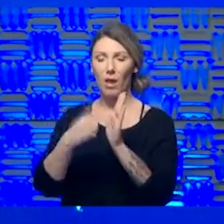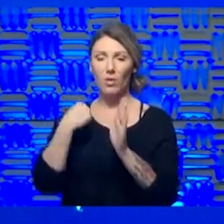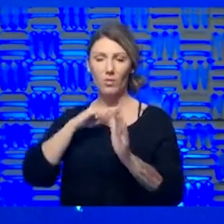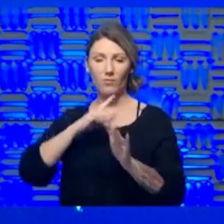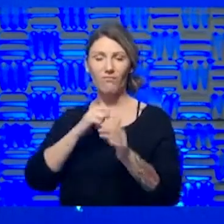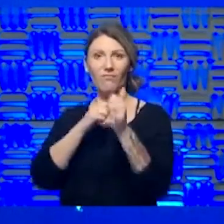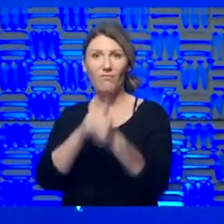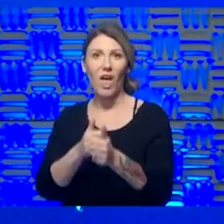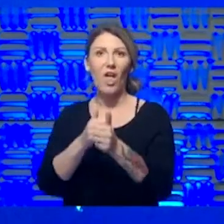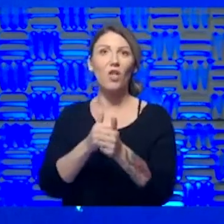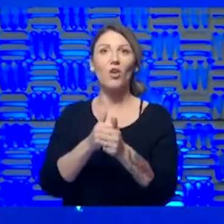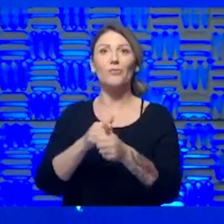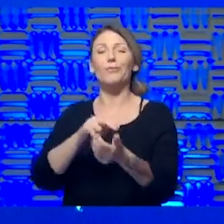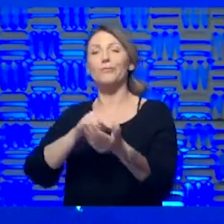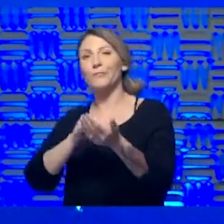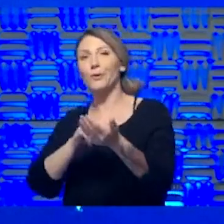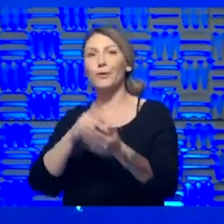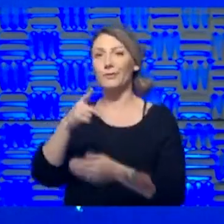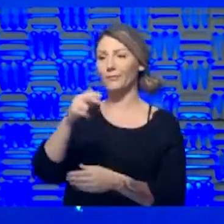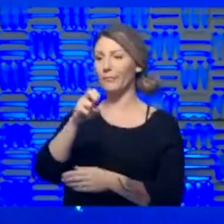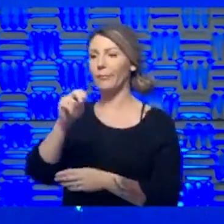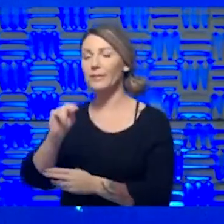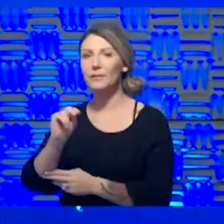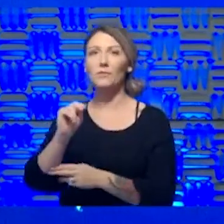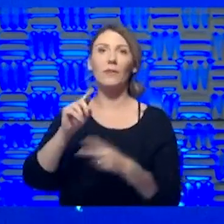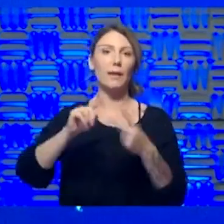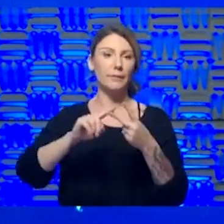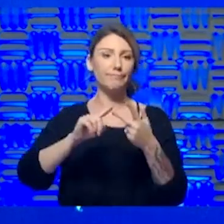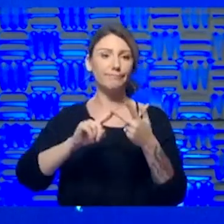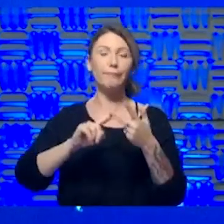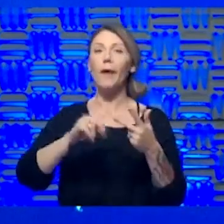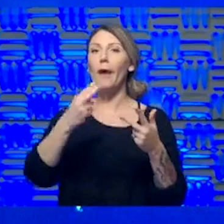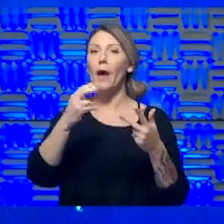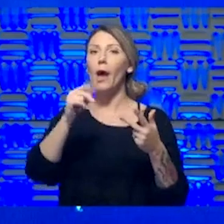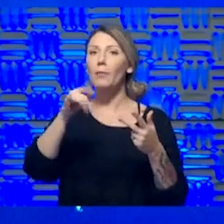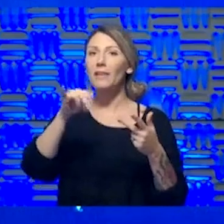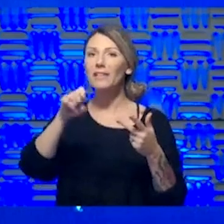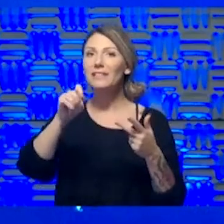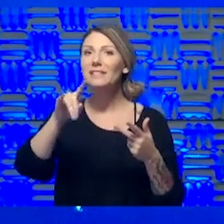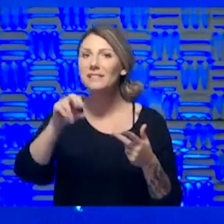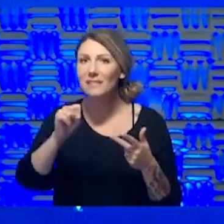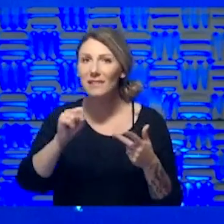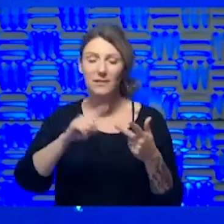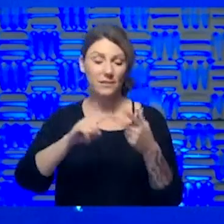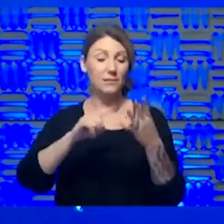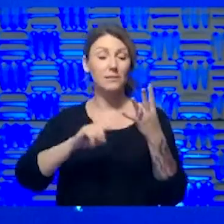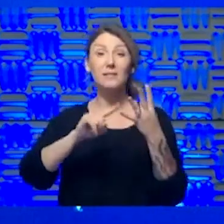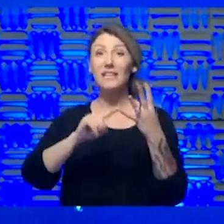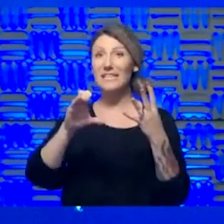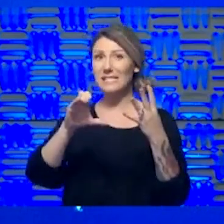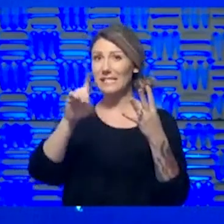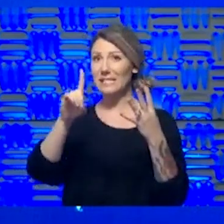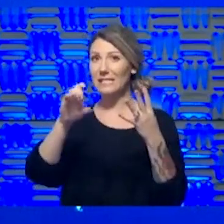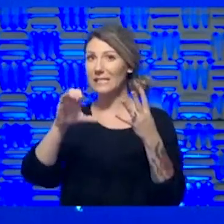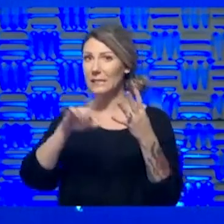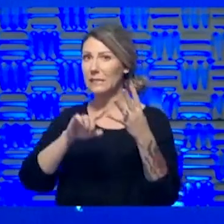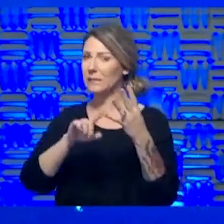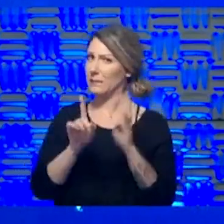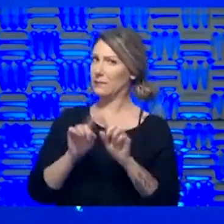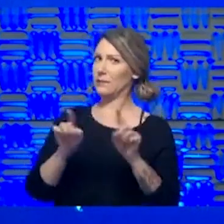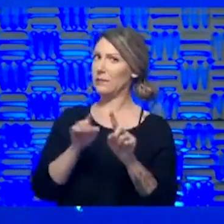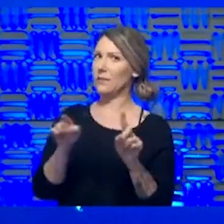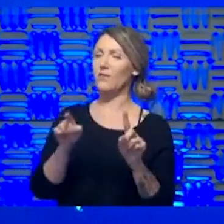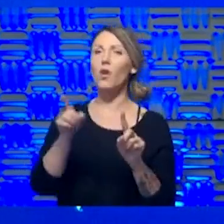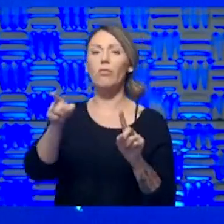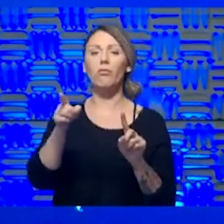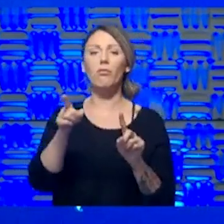of Pennsylvania. Hopkins has a model. A number of consulting companies have models. The CDC kind of points in different directions. CDC actually and Anthony Fauci, they